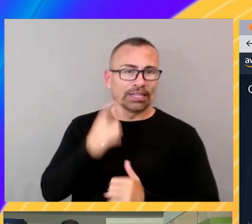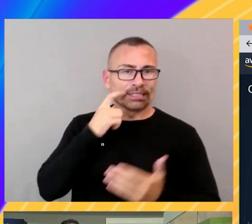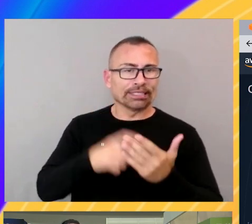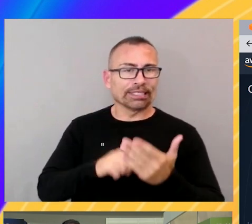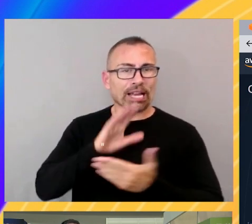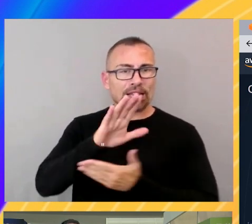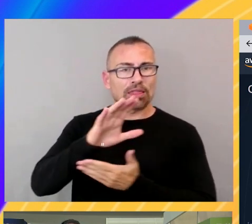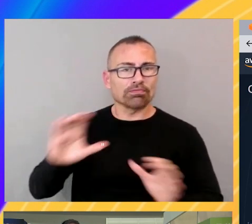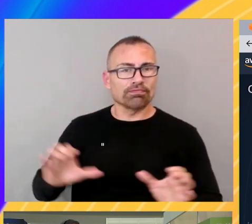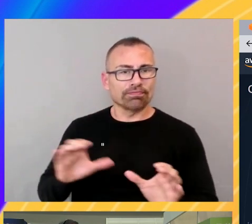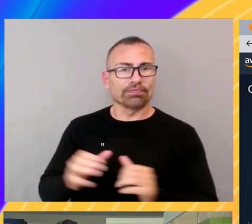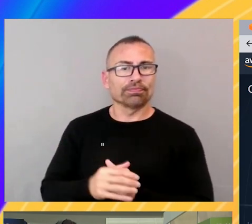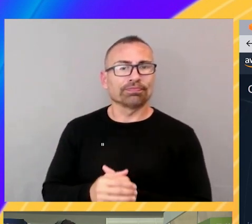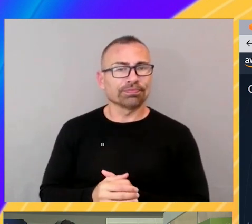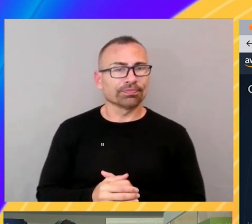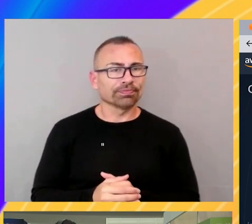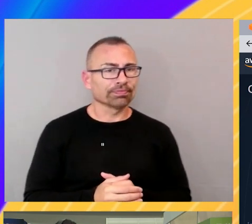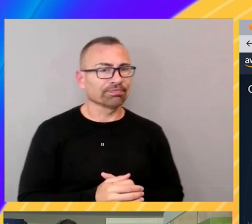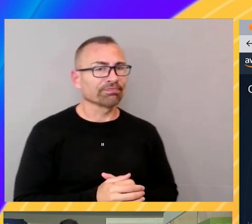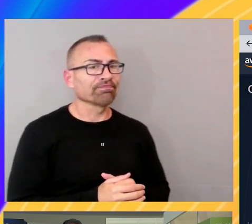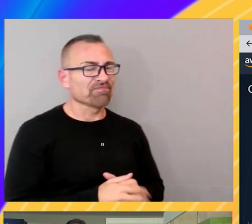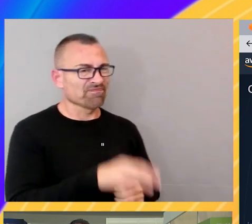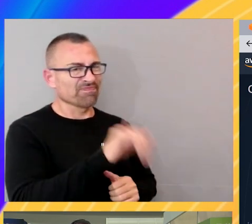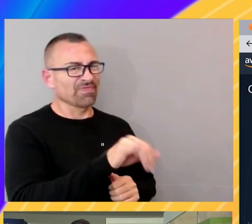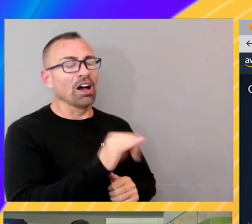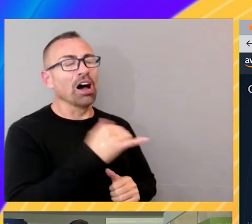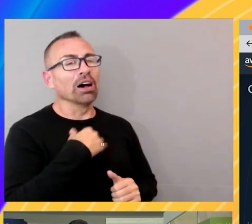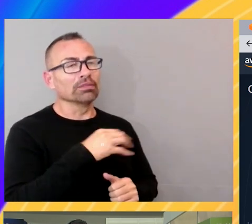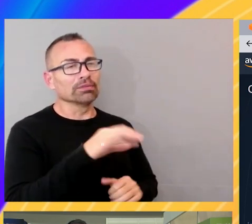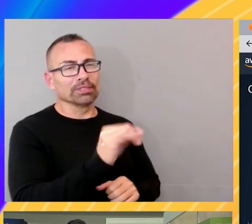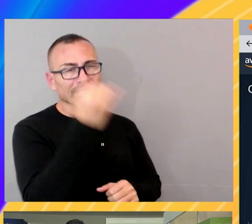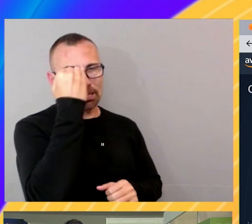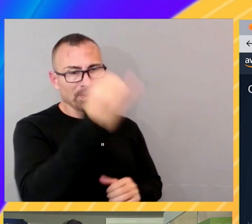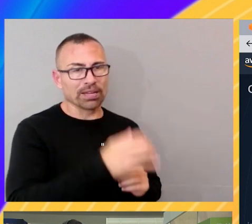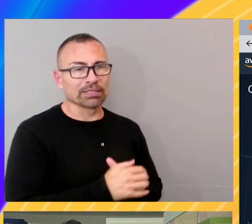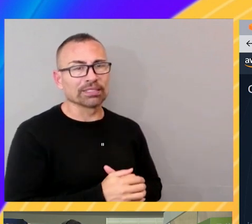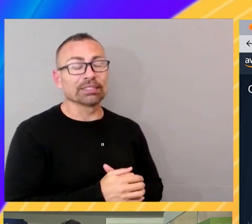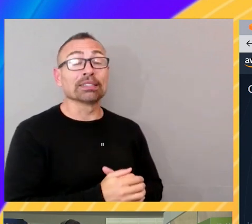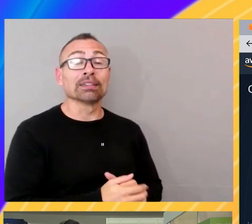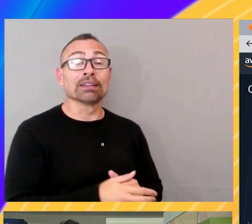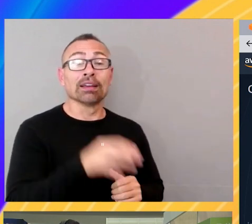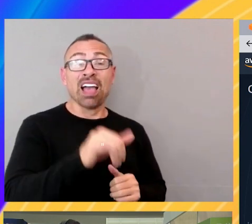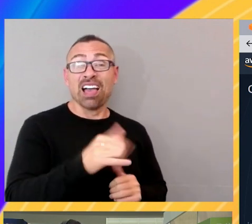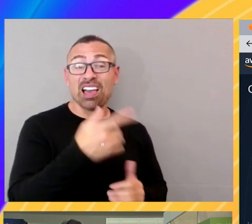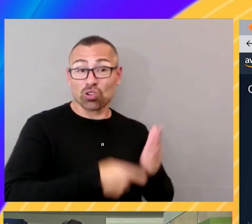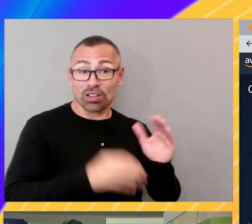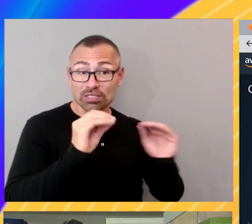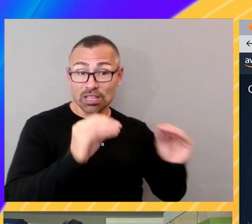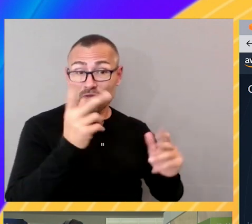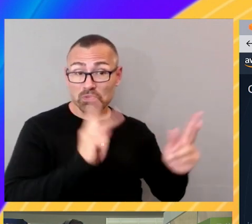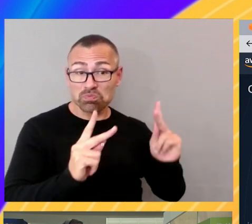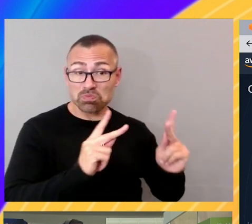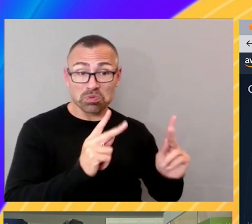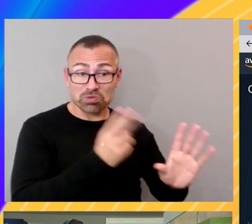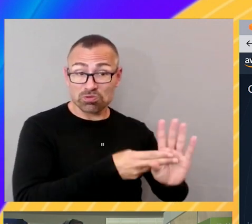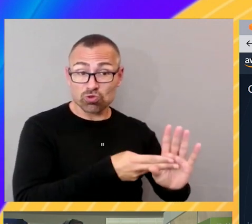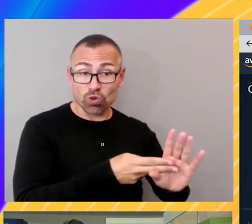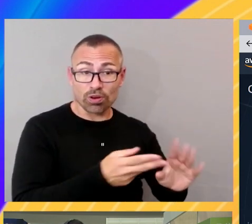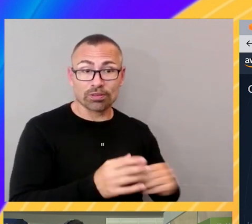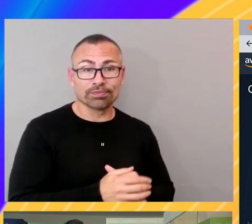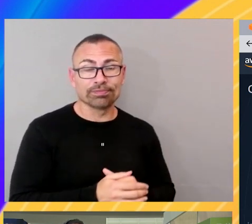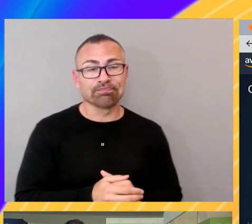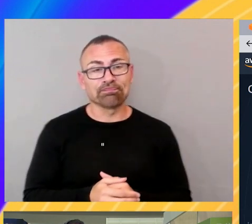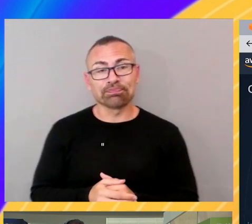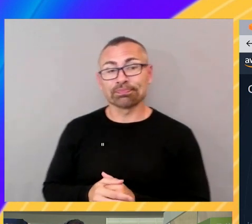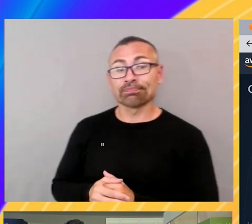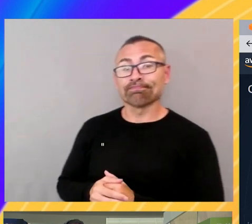that most people can probably get some good hands-on experience with. Absolutely. Cool. And does it cost anything for people to jump in and it costs nothing. So the great